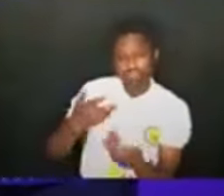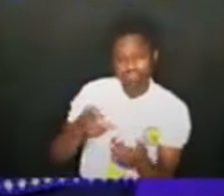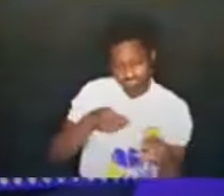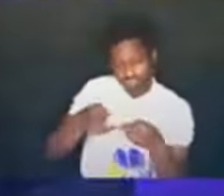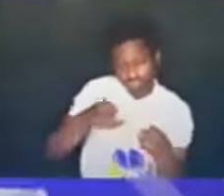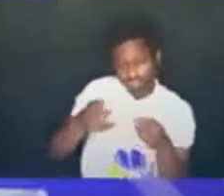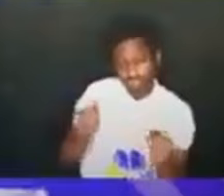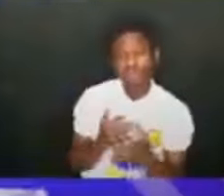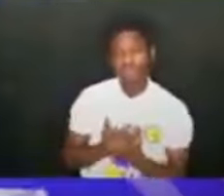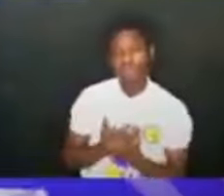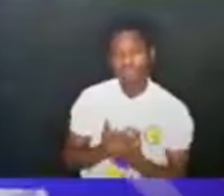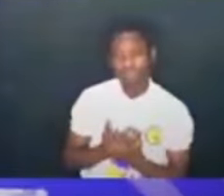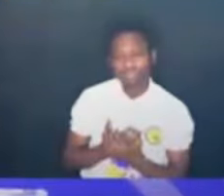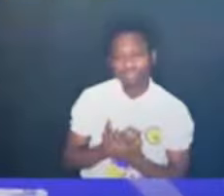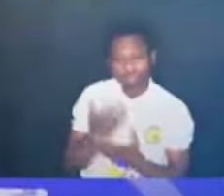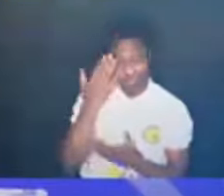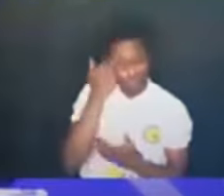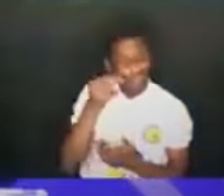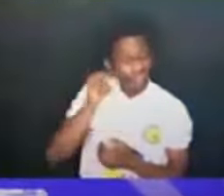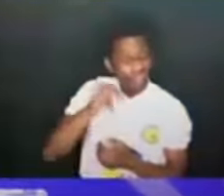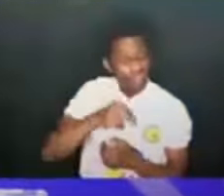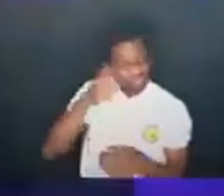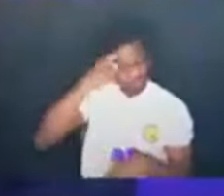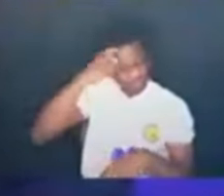Now why do we need wisdom as